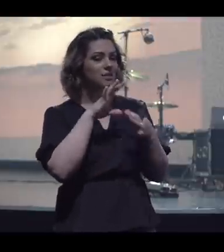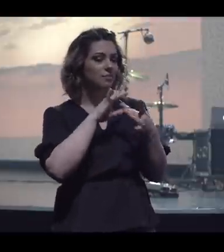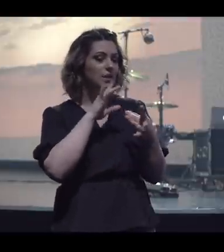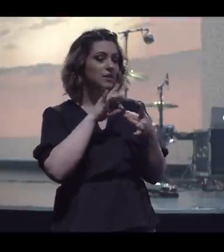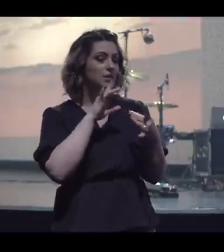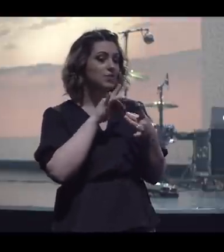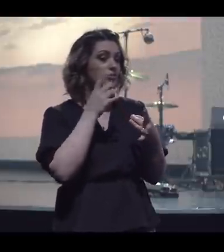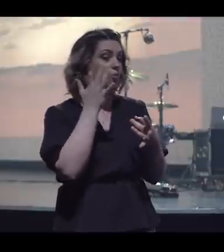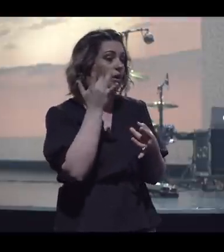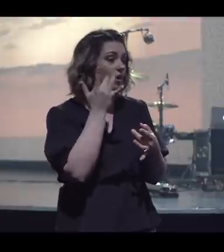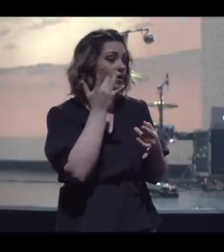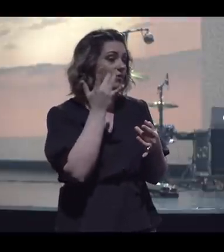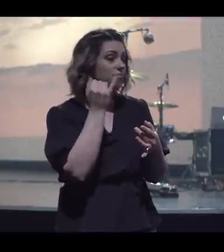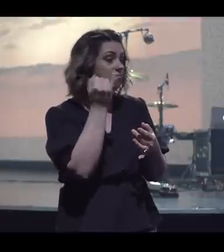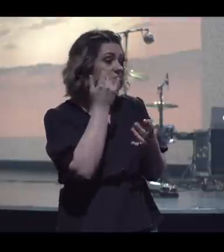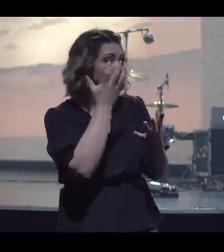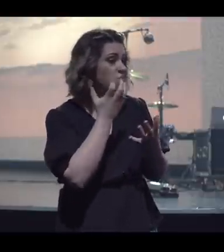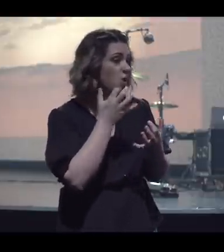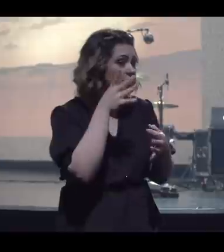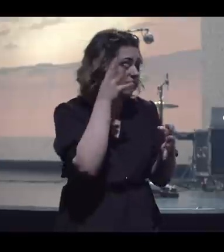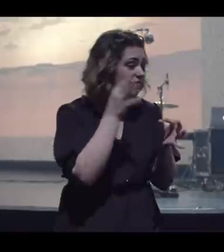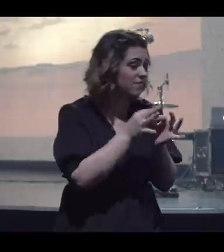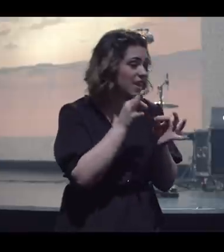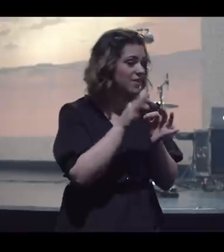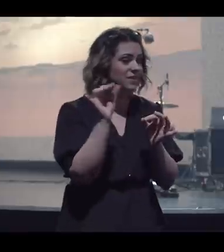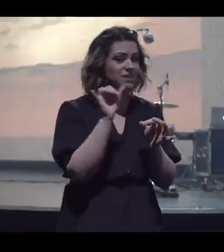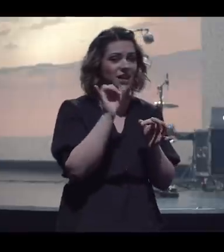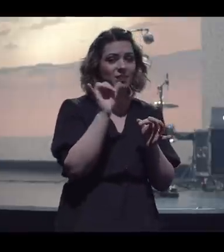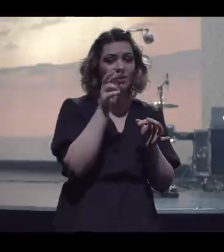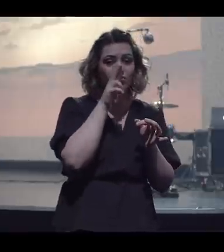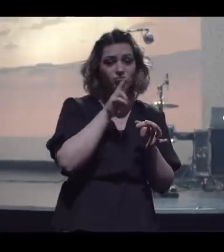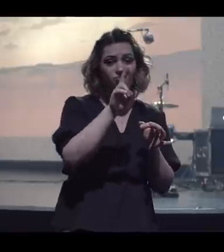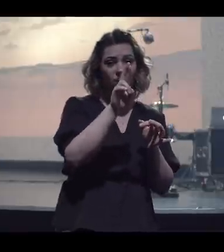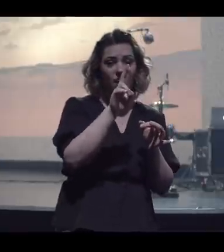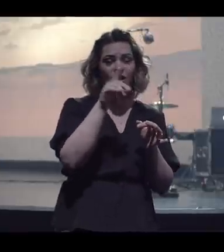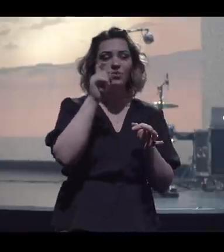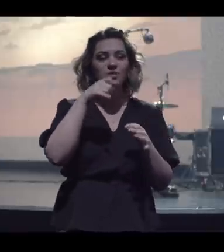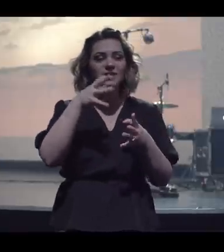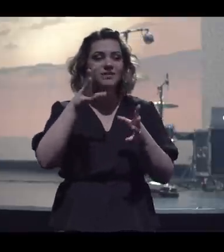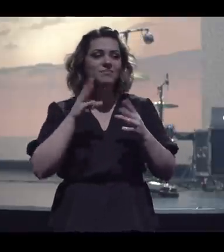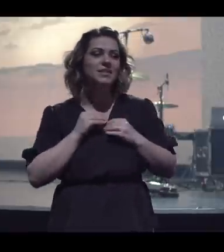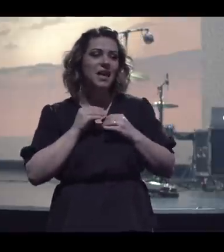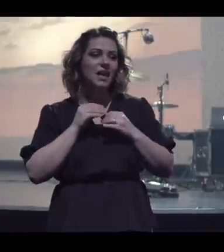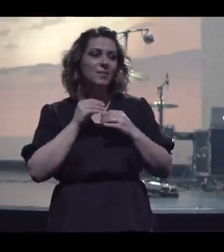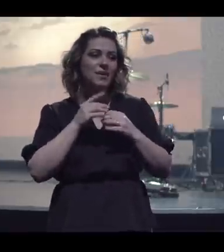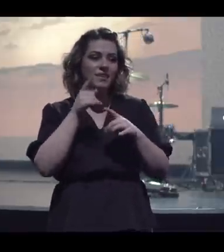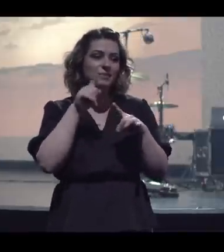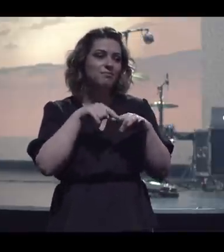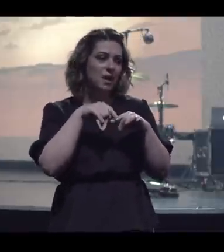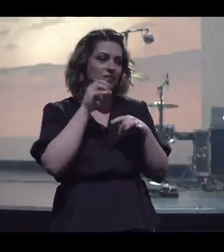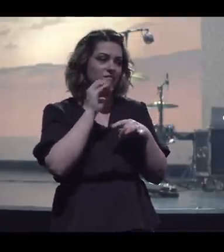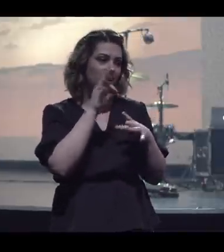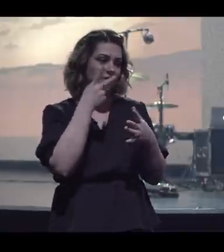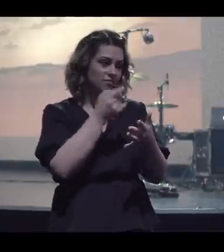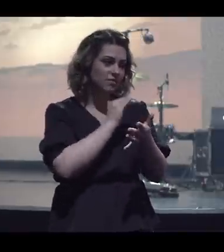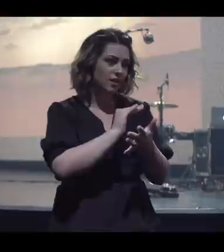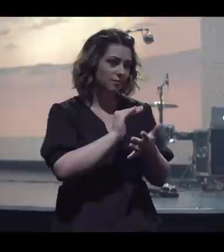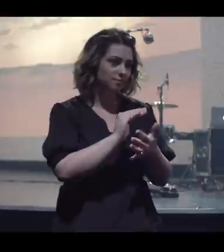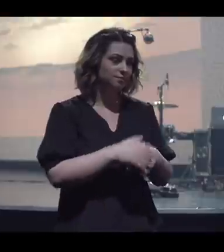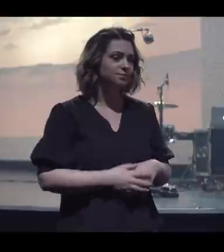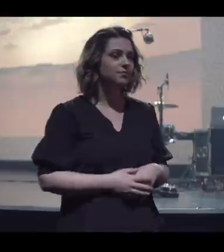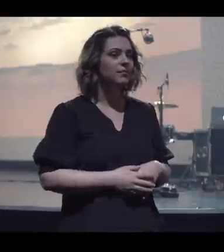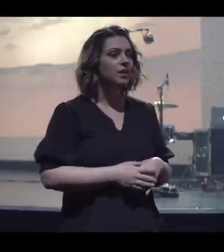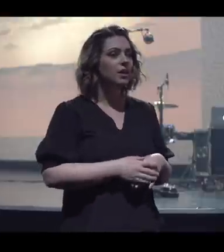faith of a rhino, we need to have the dependence of the lamb. So sheep can be anxious, sheep can be